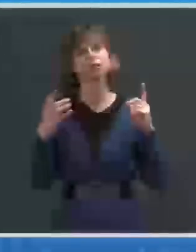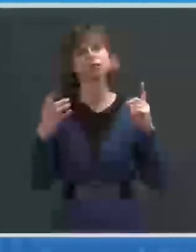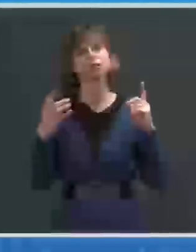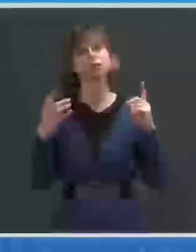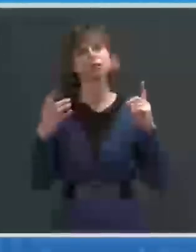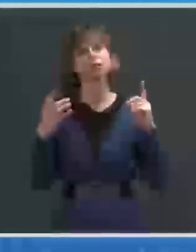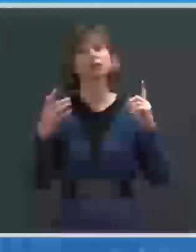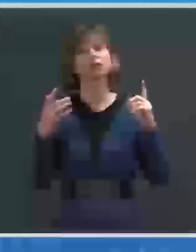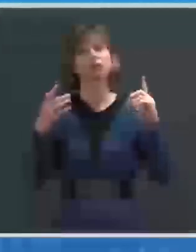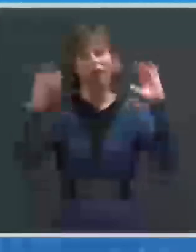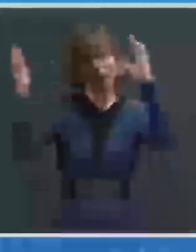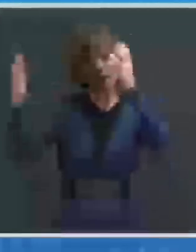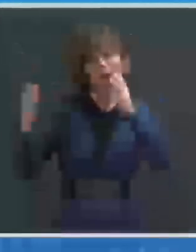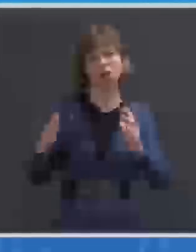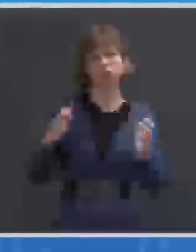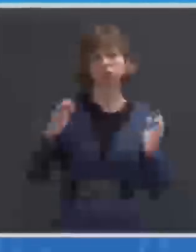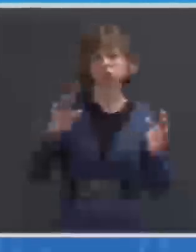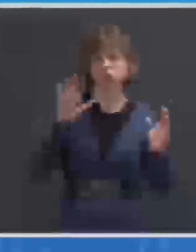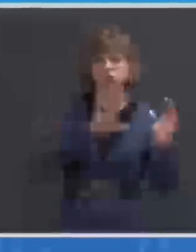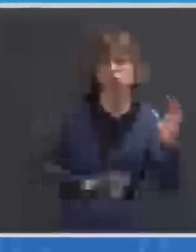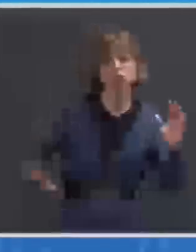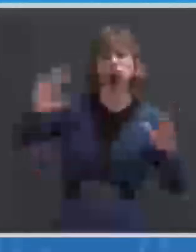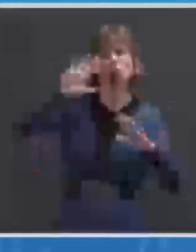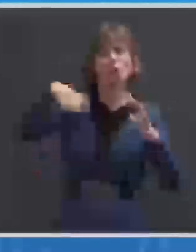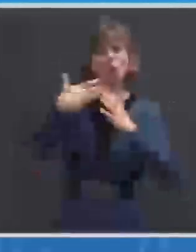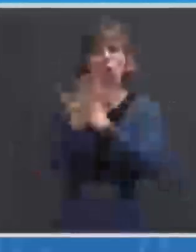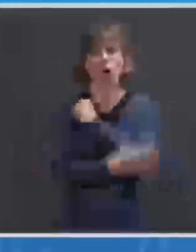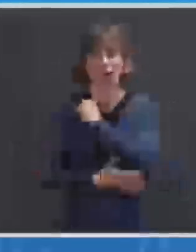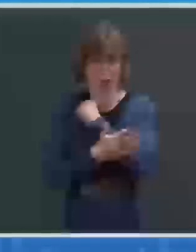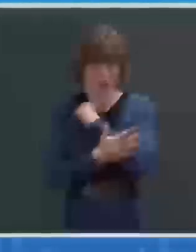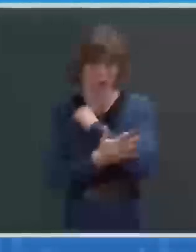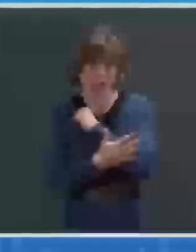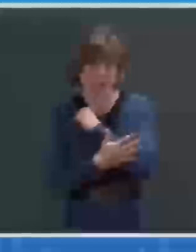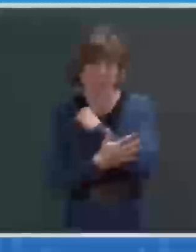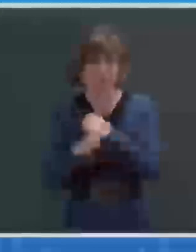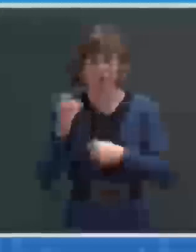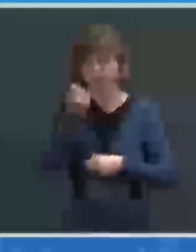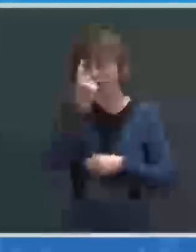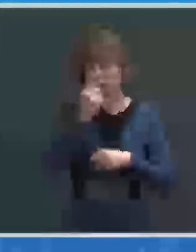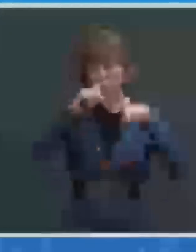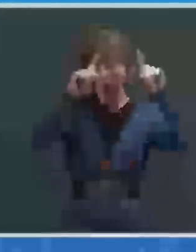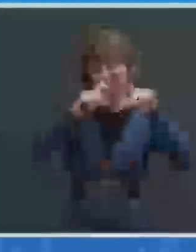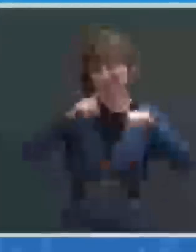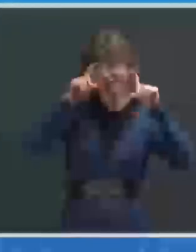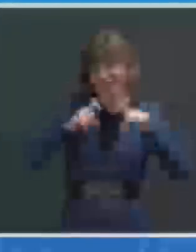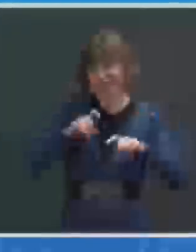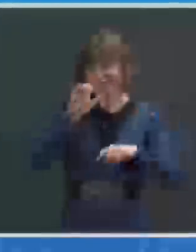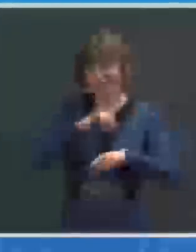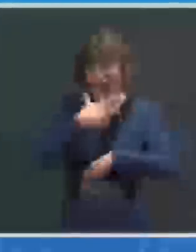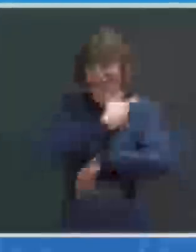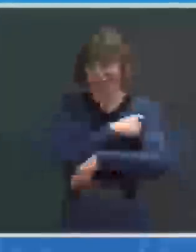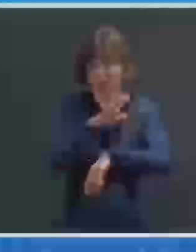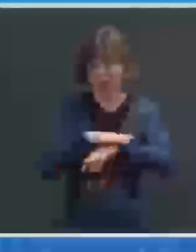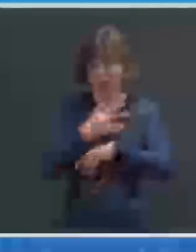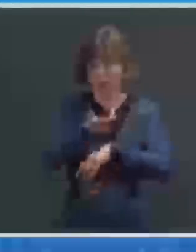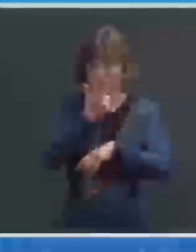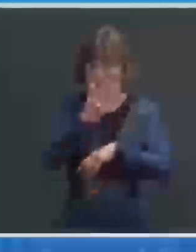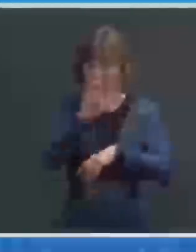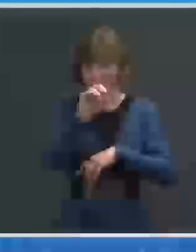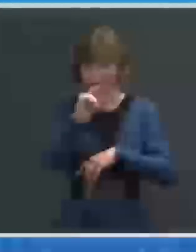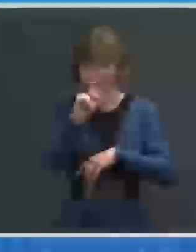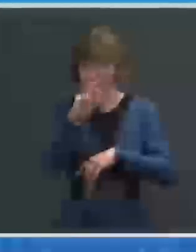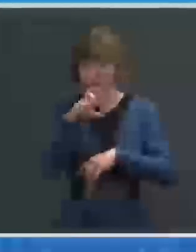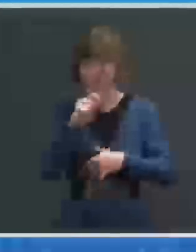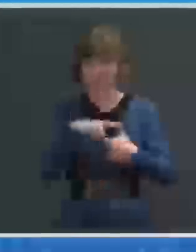countries involved. You must recall that this vaccine trial was done on 3 continents, the United States,